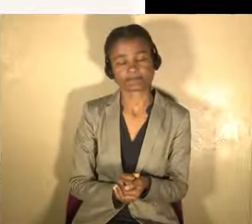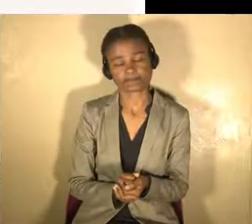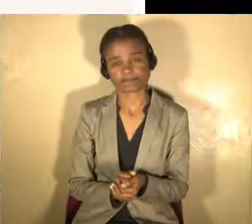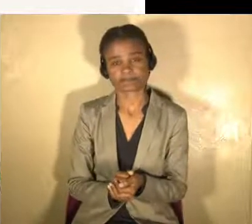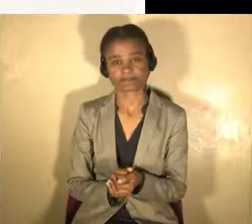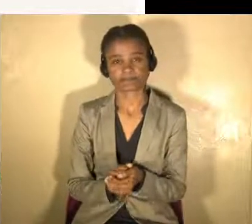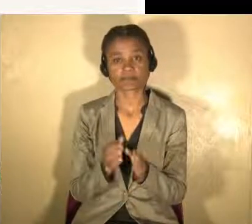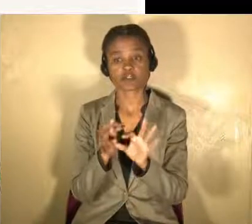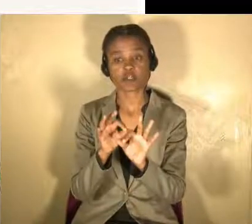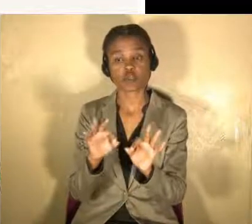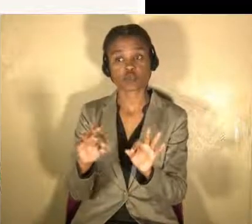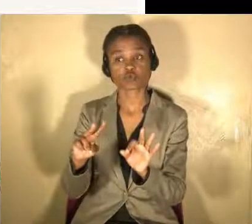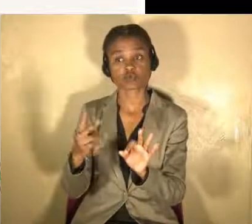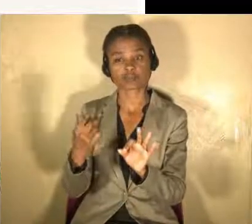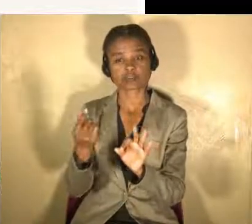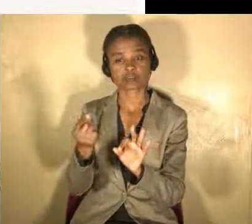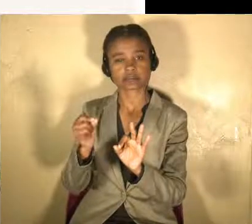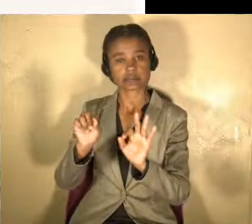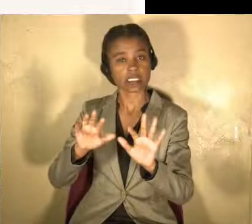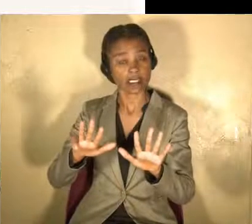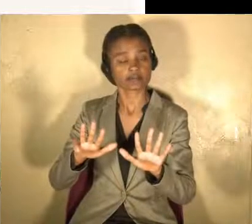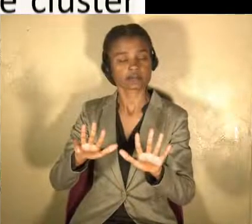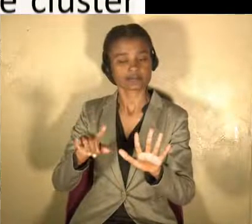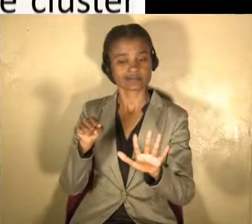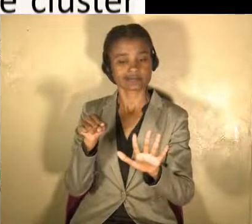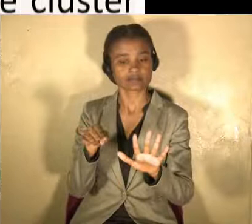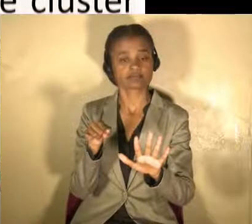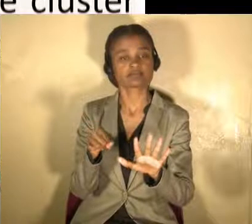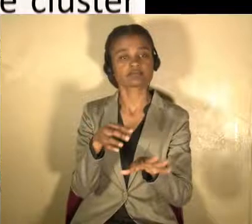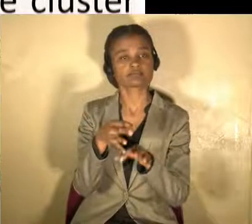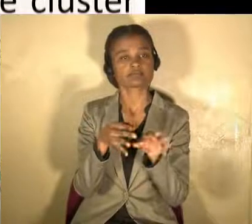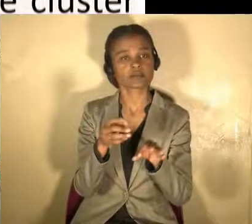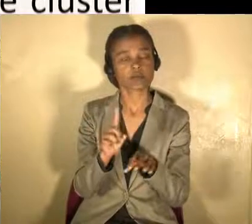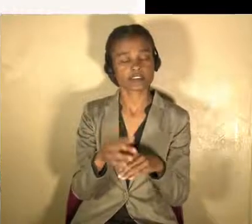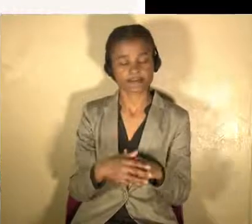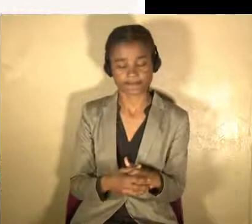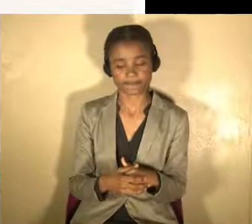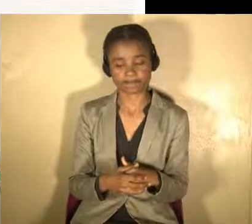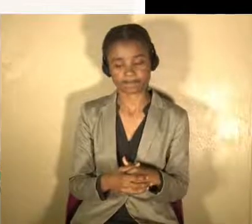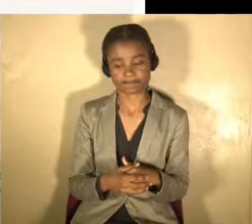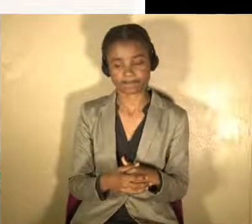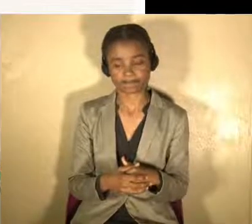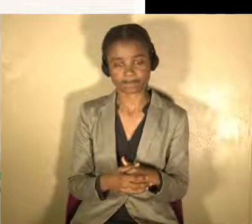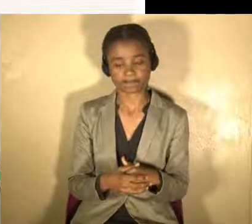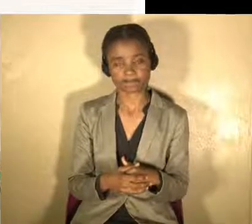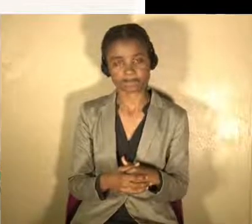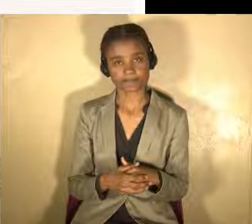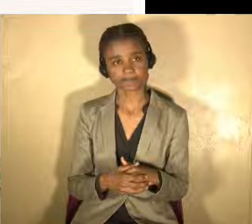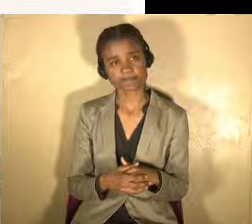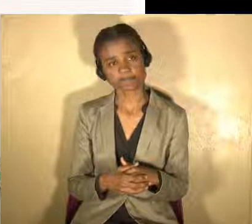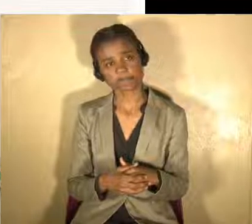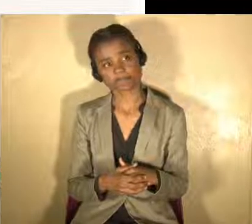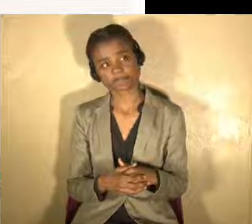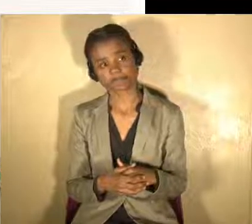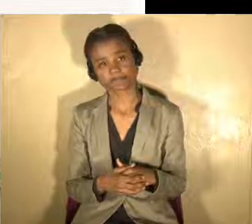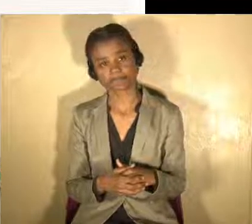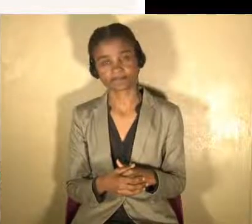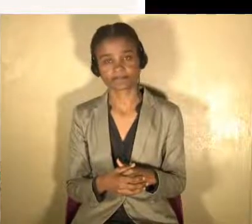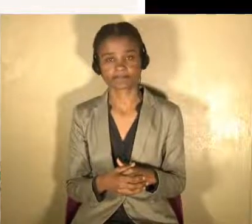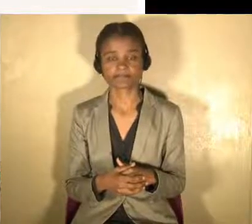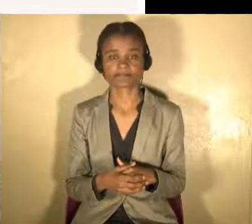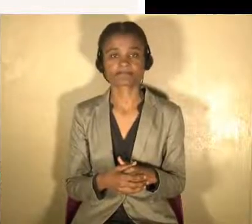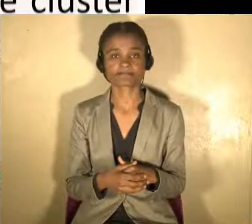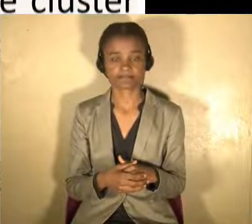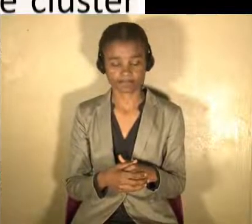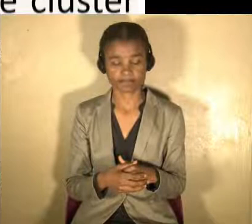that makes provision for the assessment of